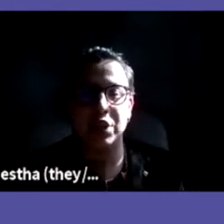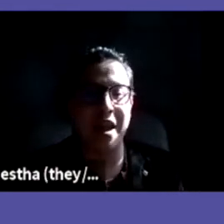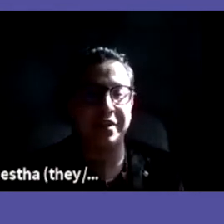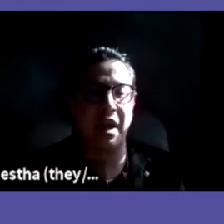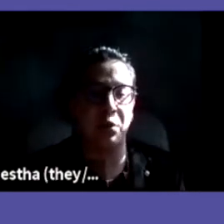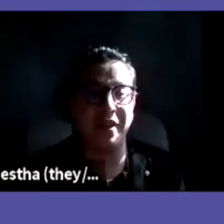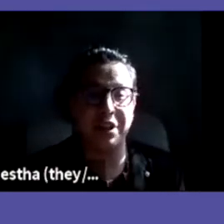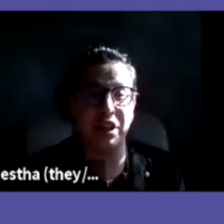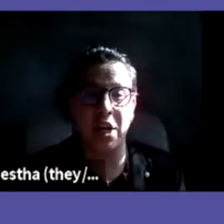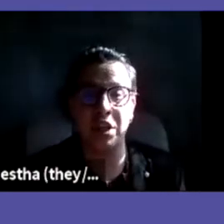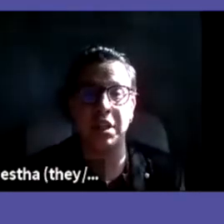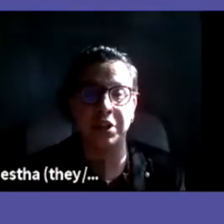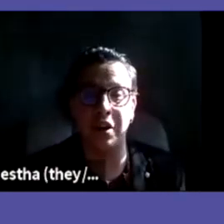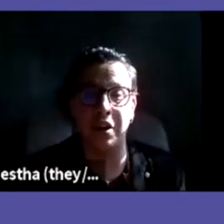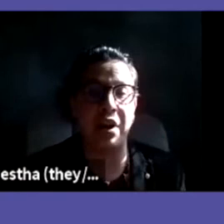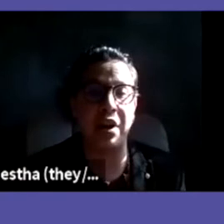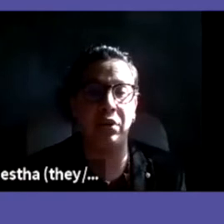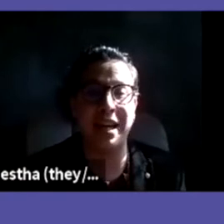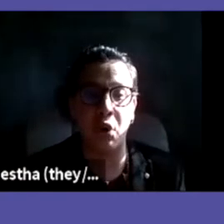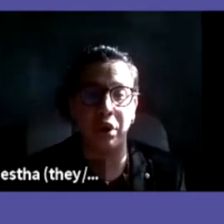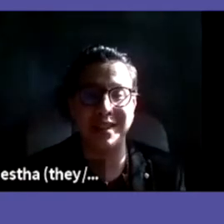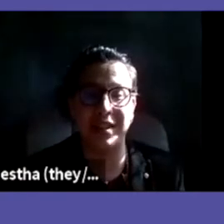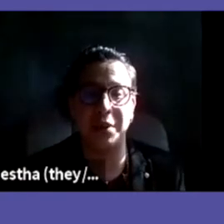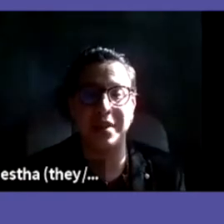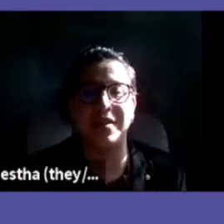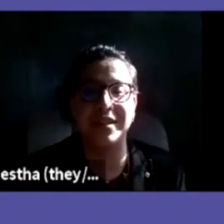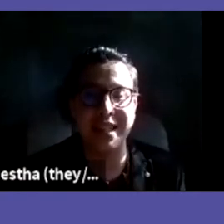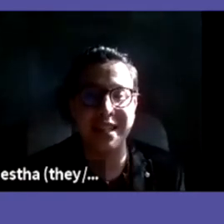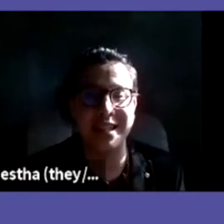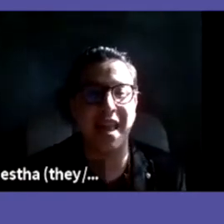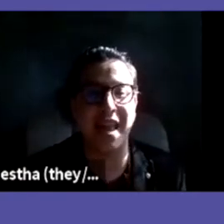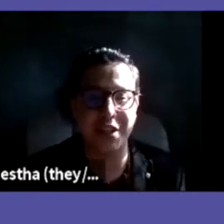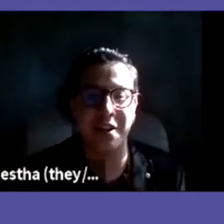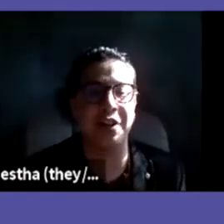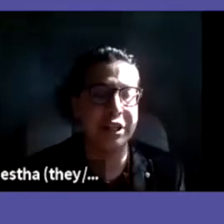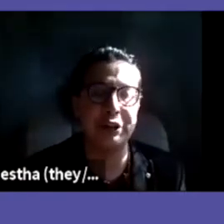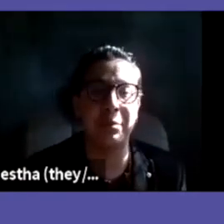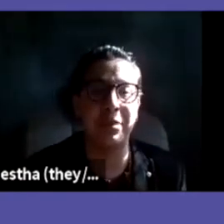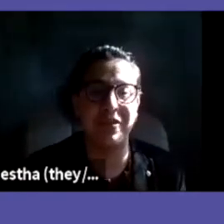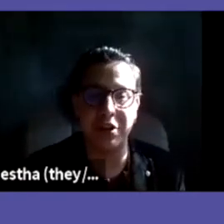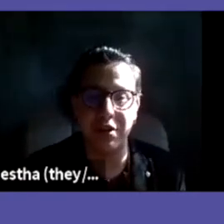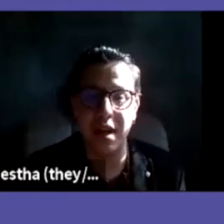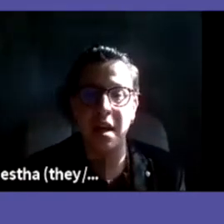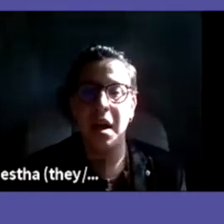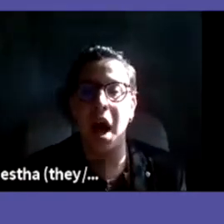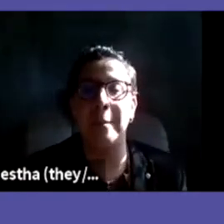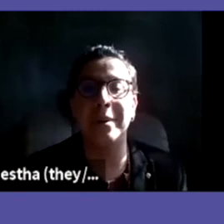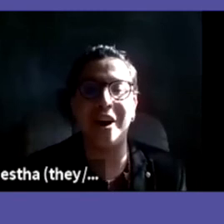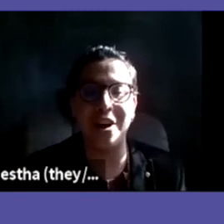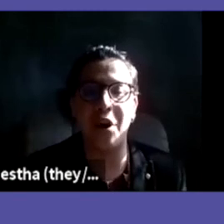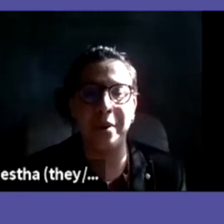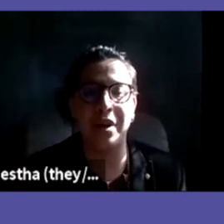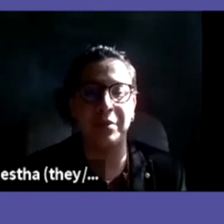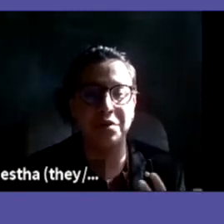is a way for Steppenwolf Education to serve not only our core constituents, teens, educators, and early career professionals, but